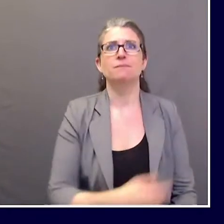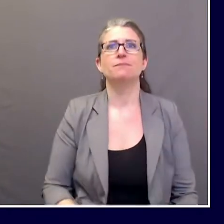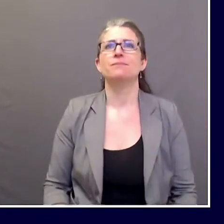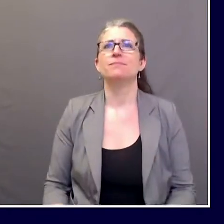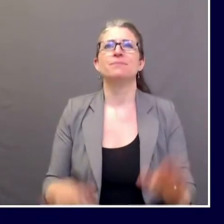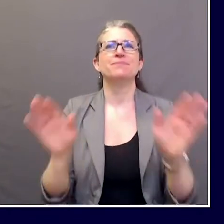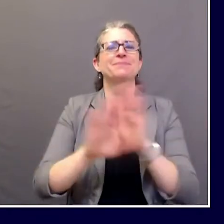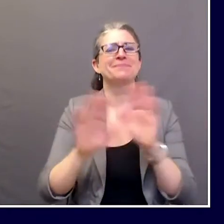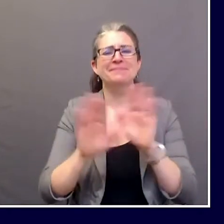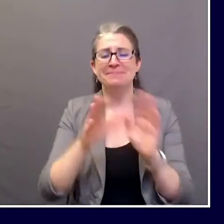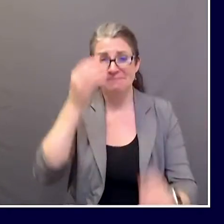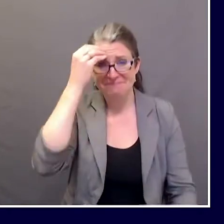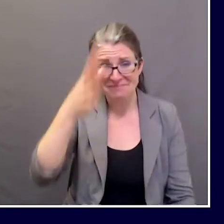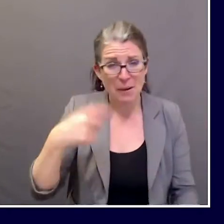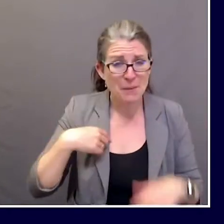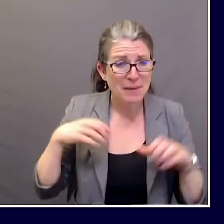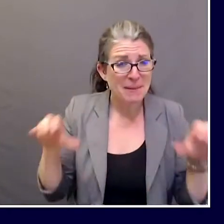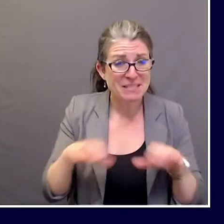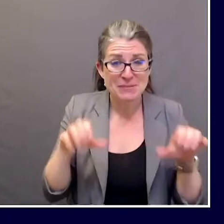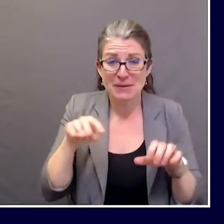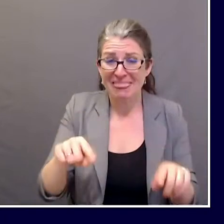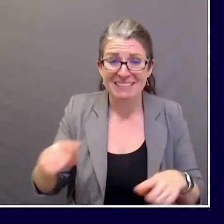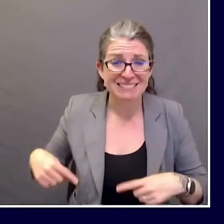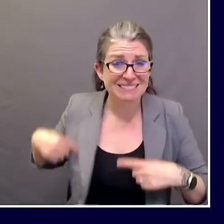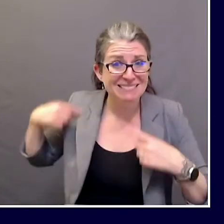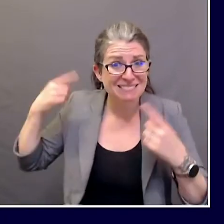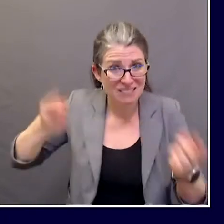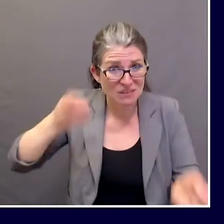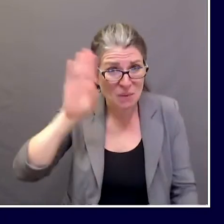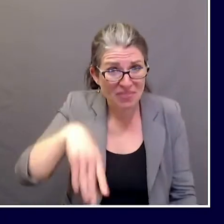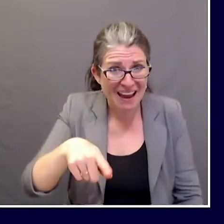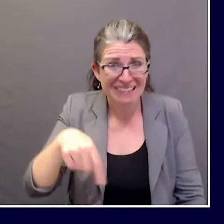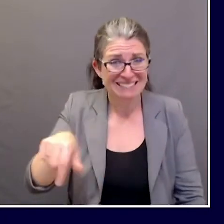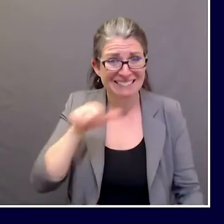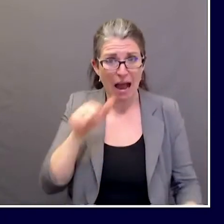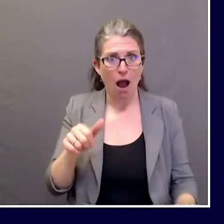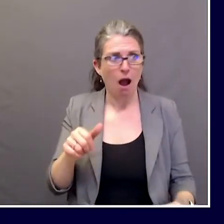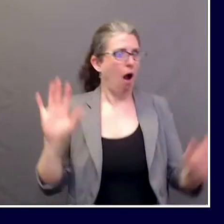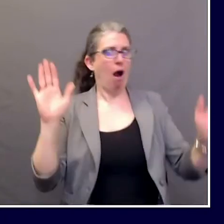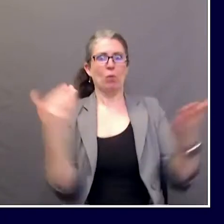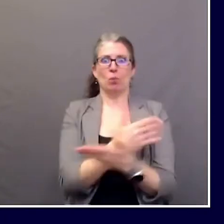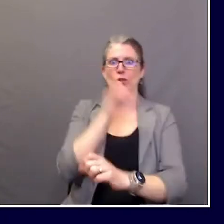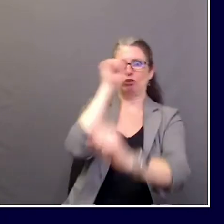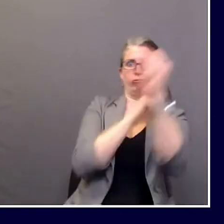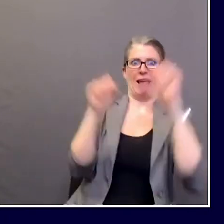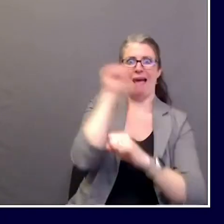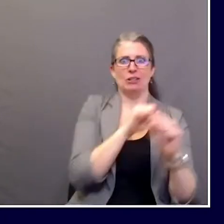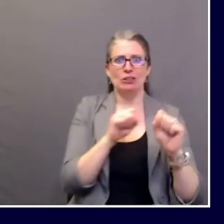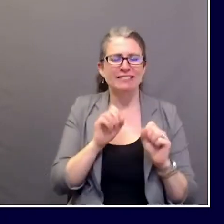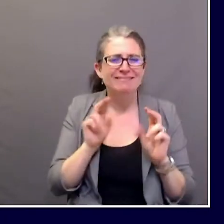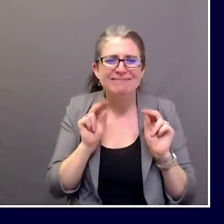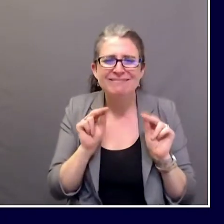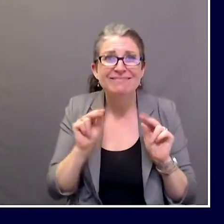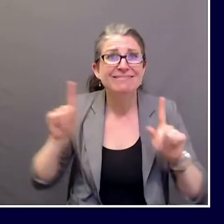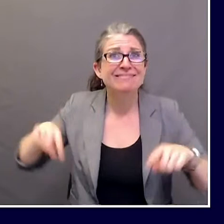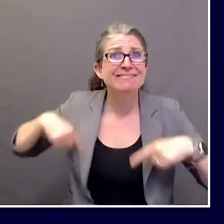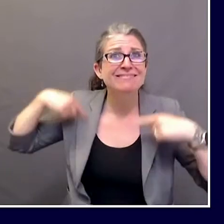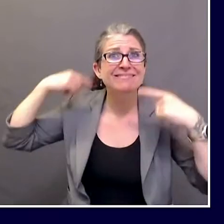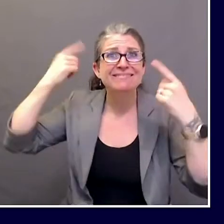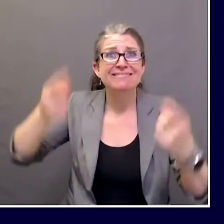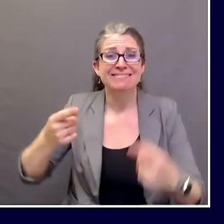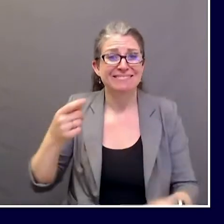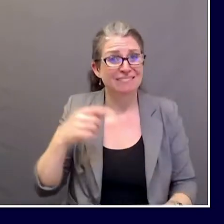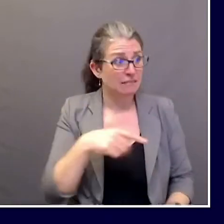report of inventory on hand at every single vaccination site in Maine. And we also match that up with what we see as